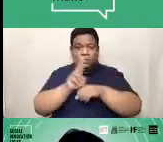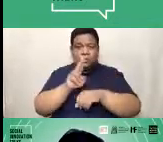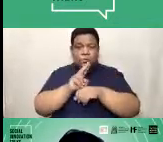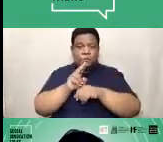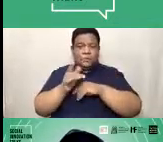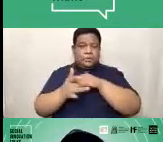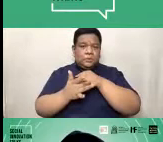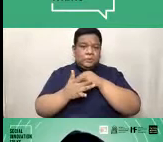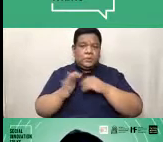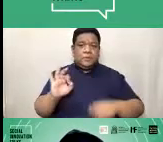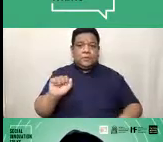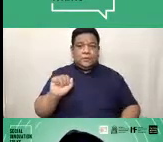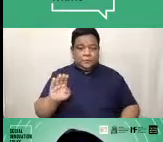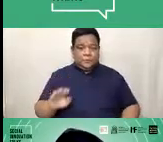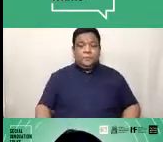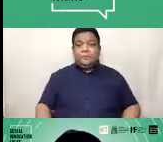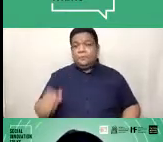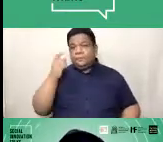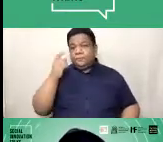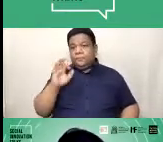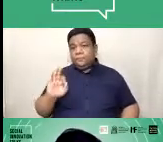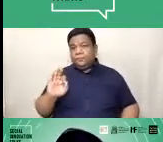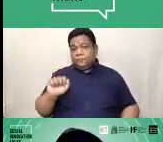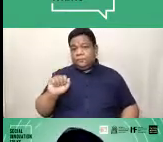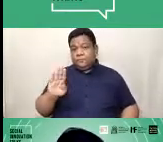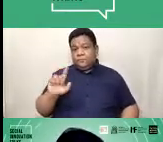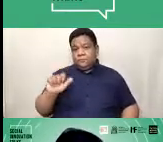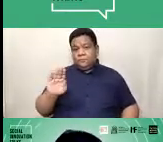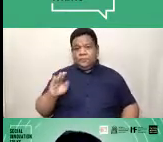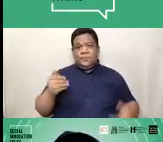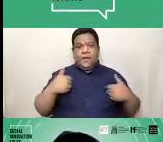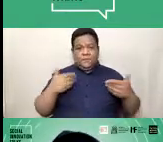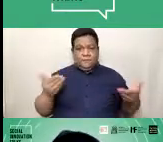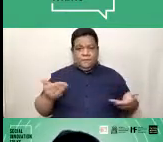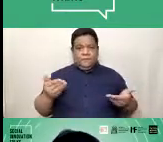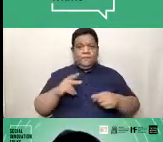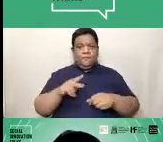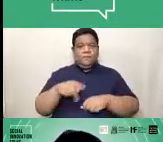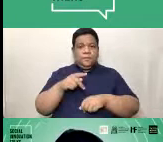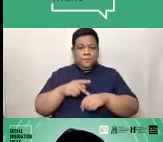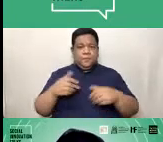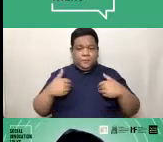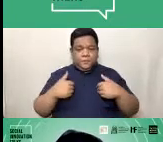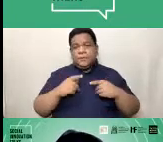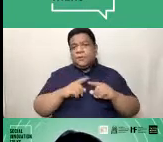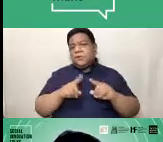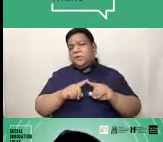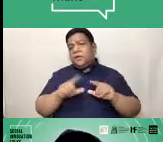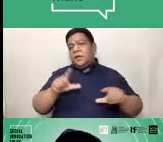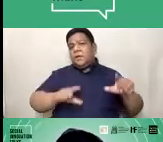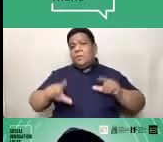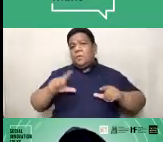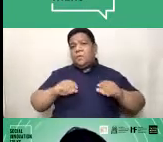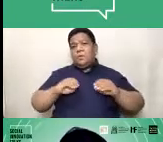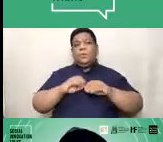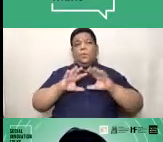technology. And Fab Labs as a concept, they are here in the Philippines. They're a network of laboratories all over the world, some of